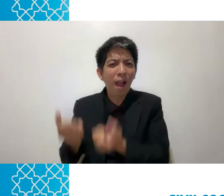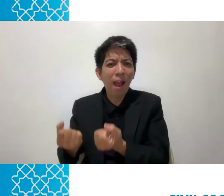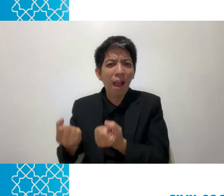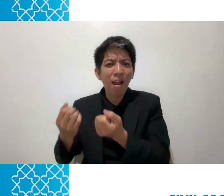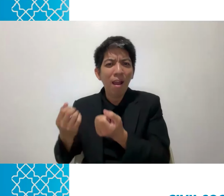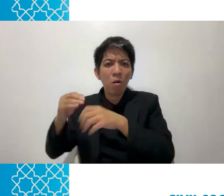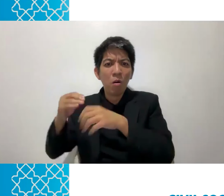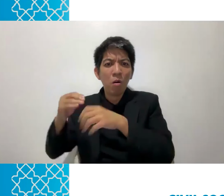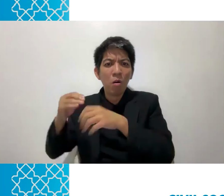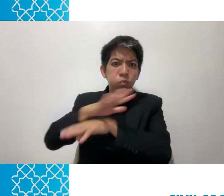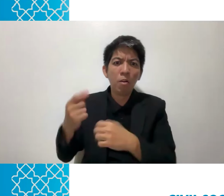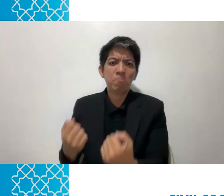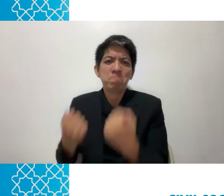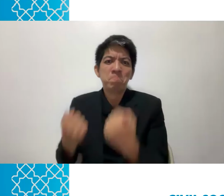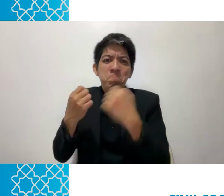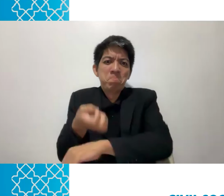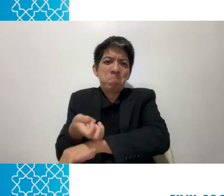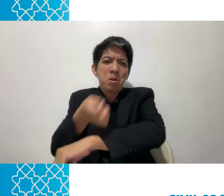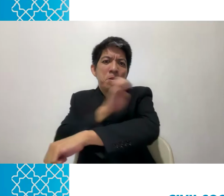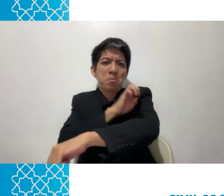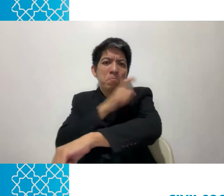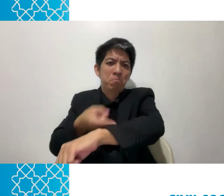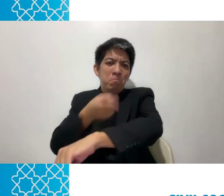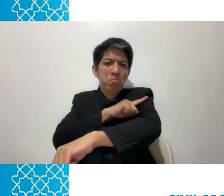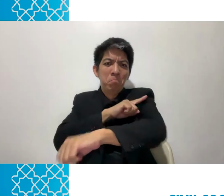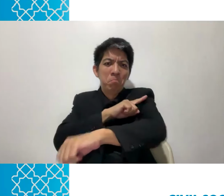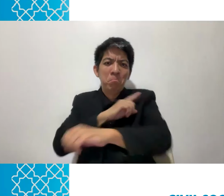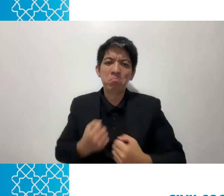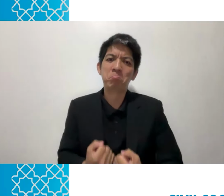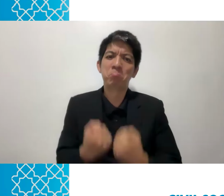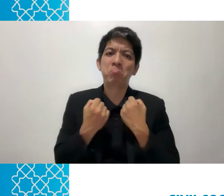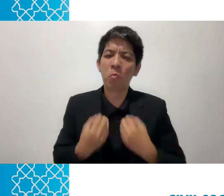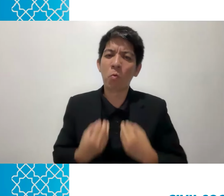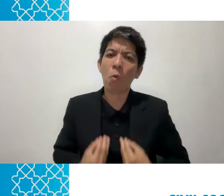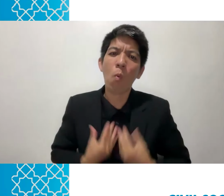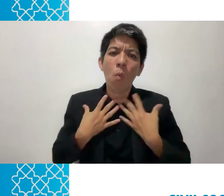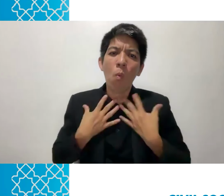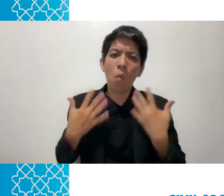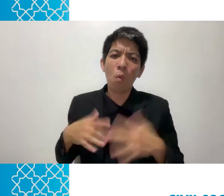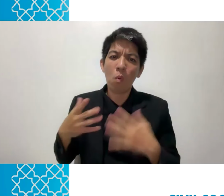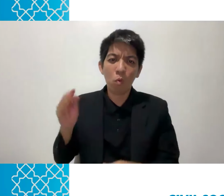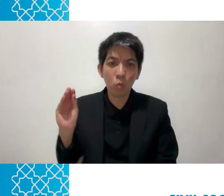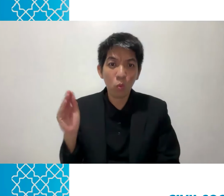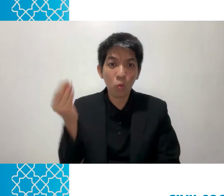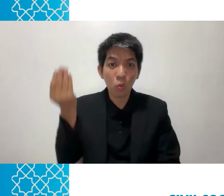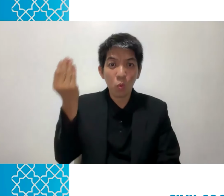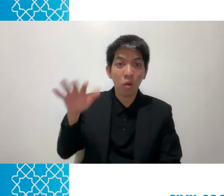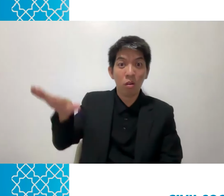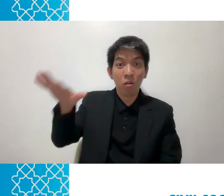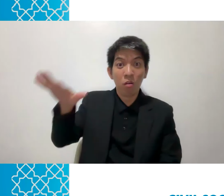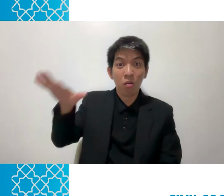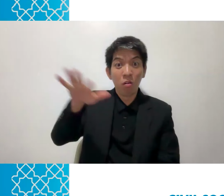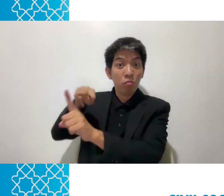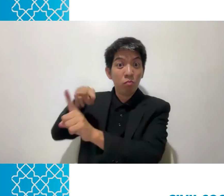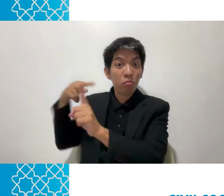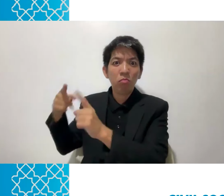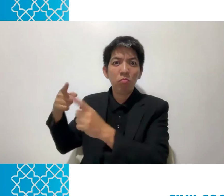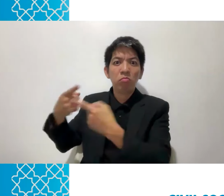the audience. So I also believe that youth see a situation differently. They see a challenge through a different